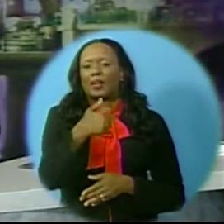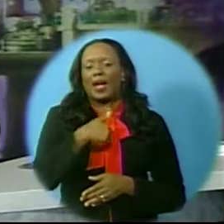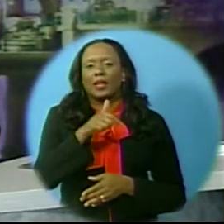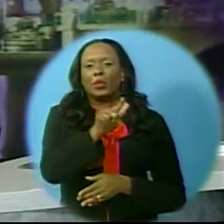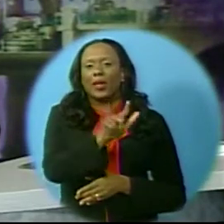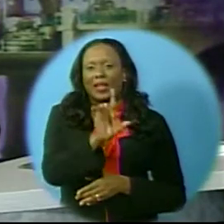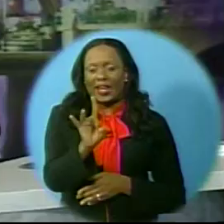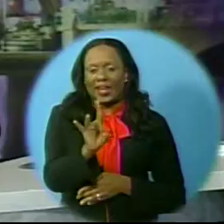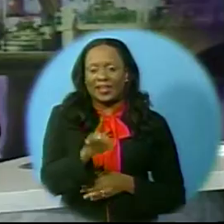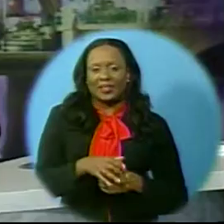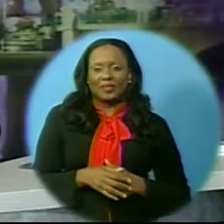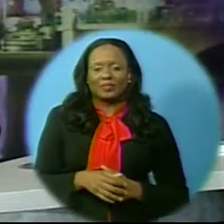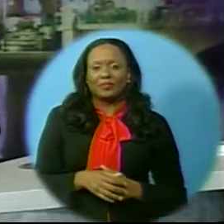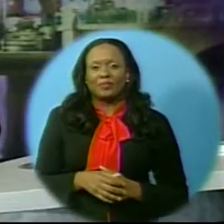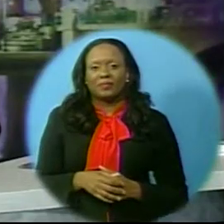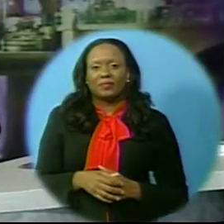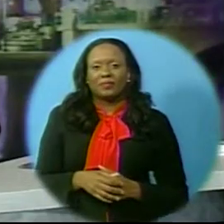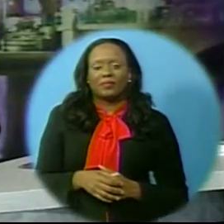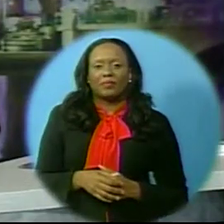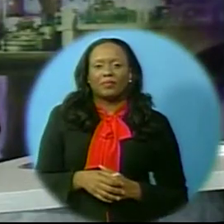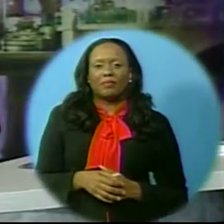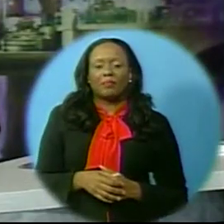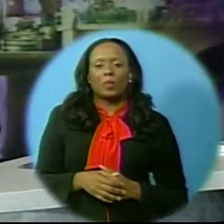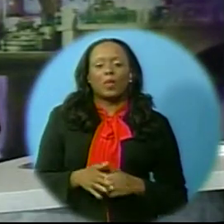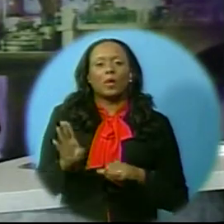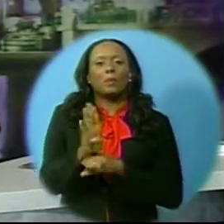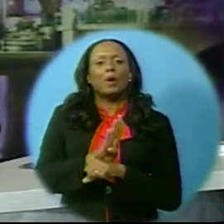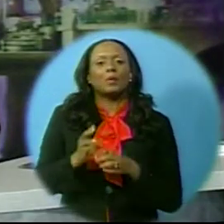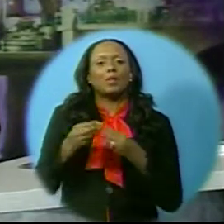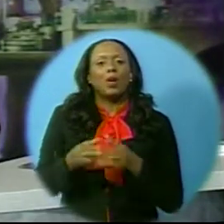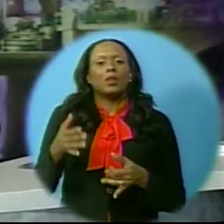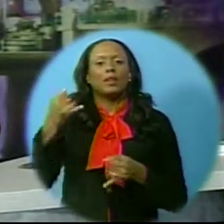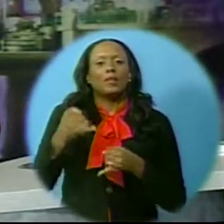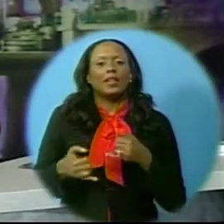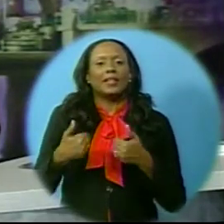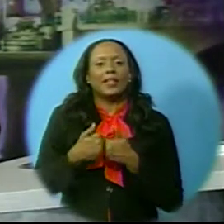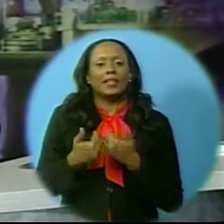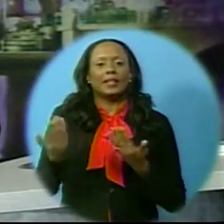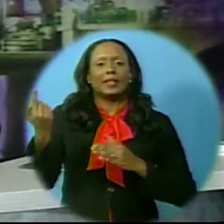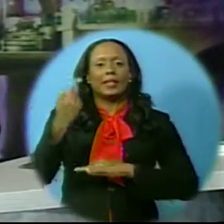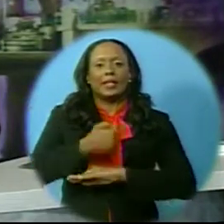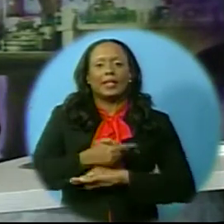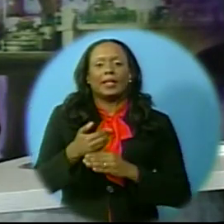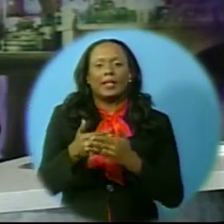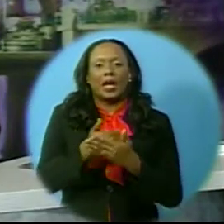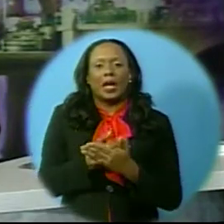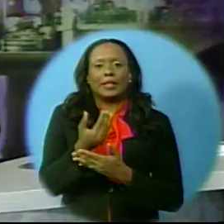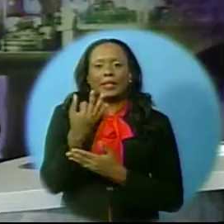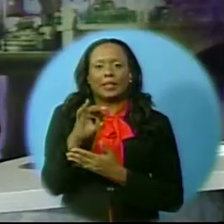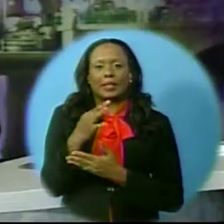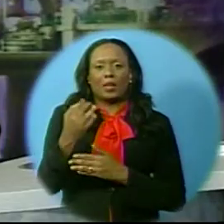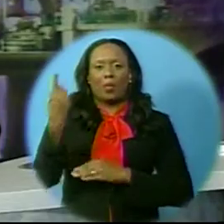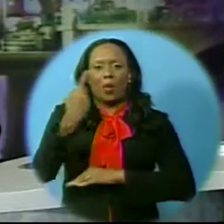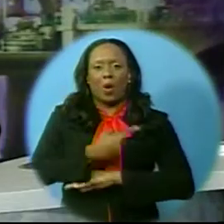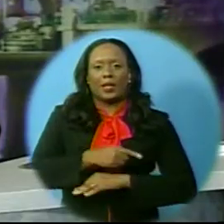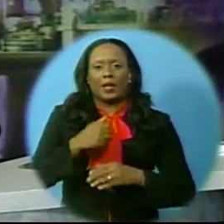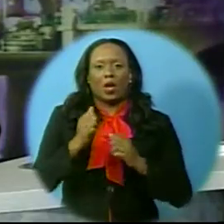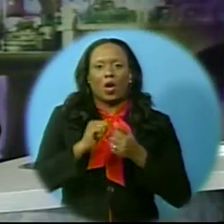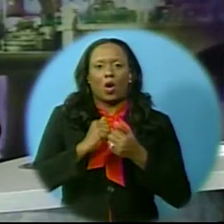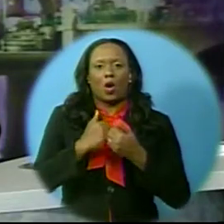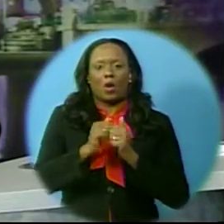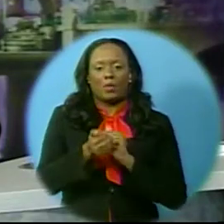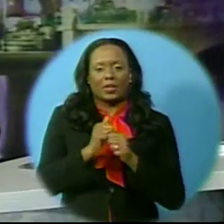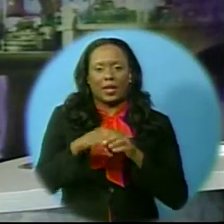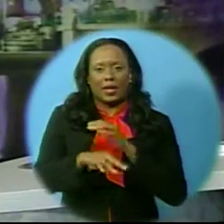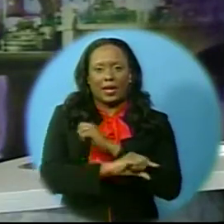Knight 28. And Barbados lost their final preliminary game today in the WICB on the 19 one-day tournament in